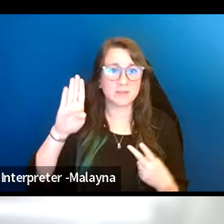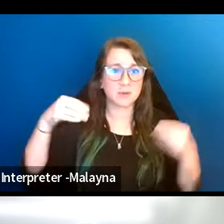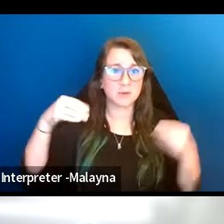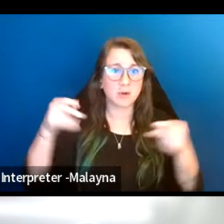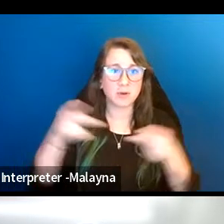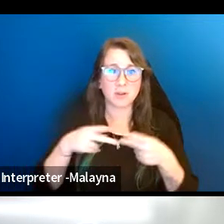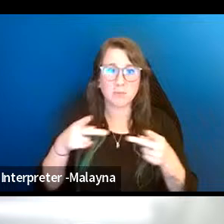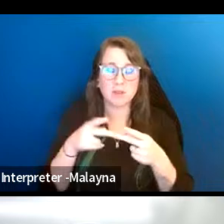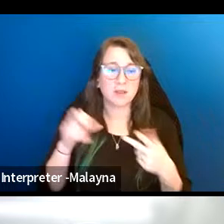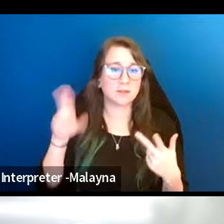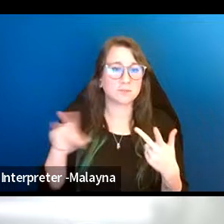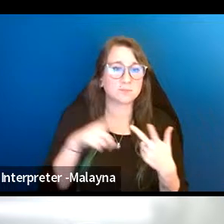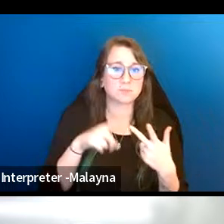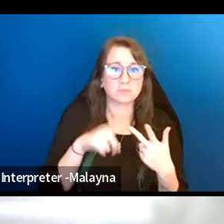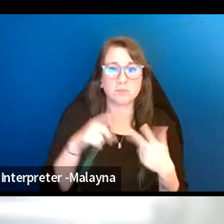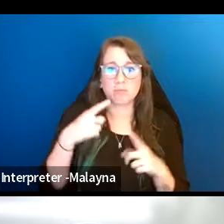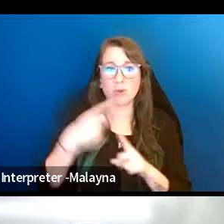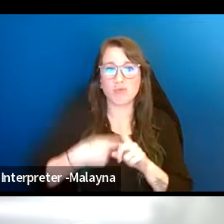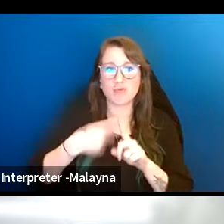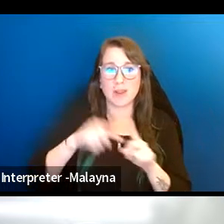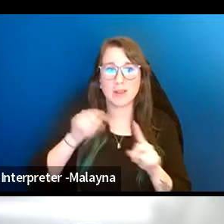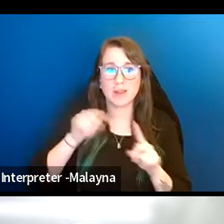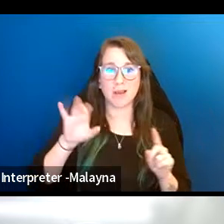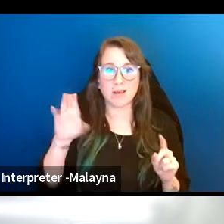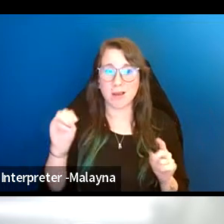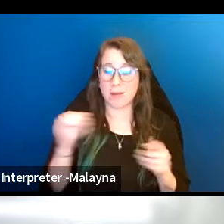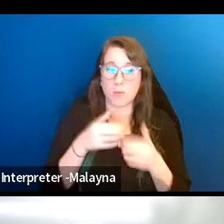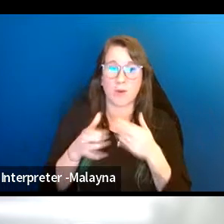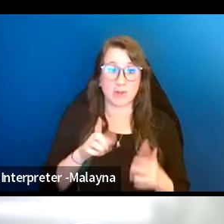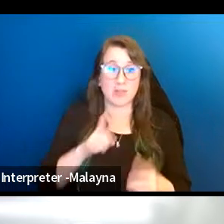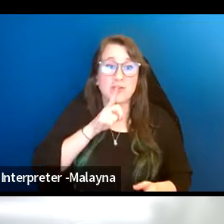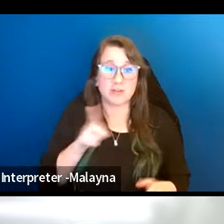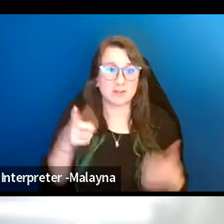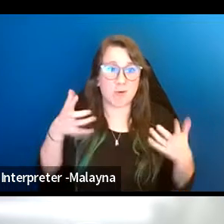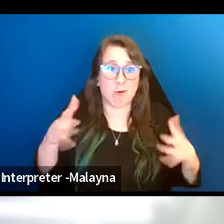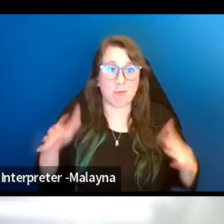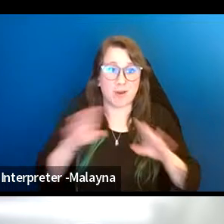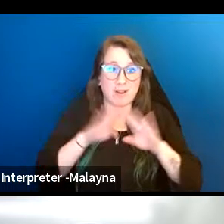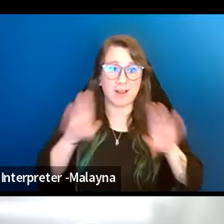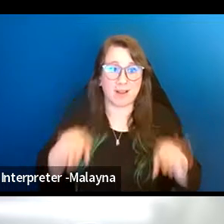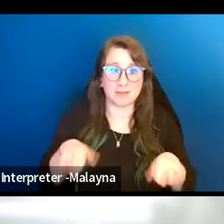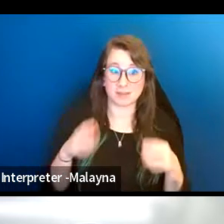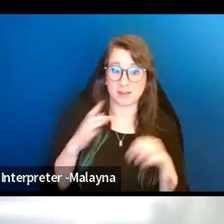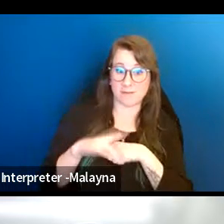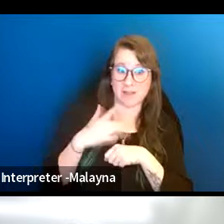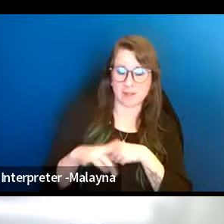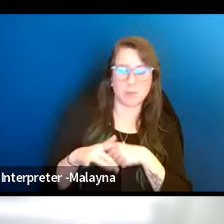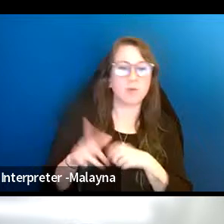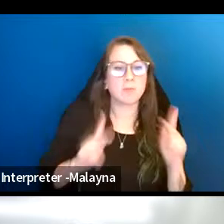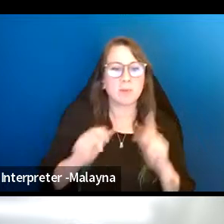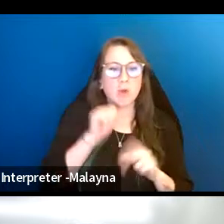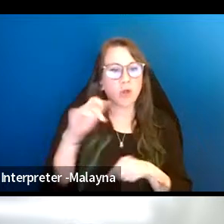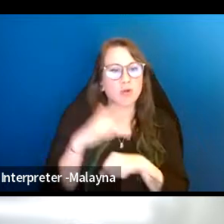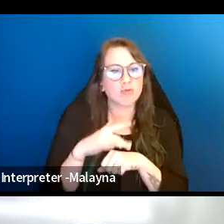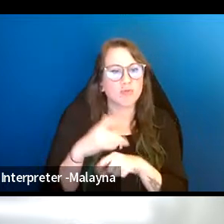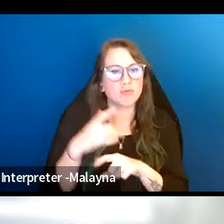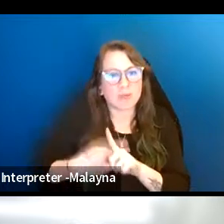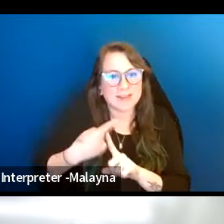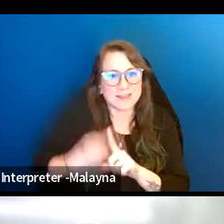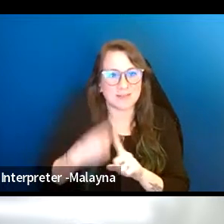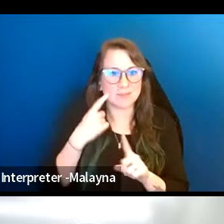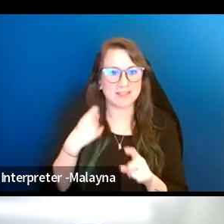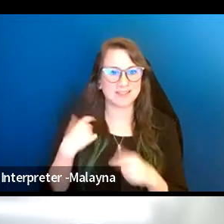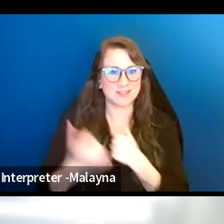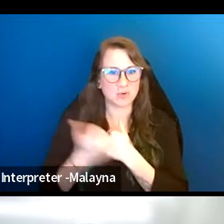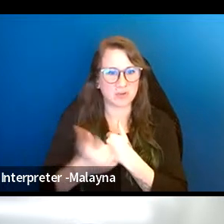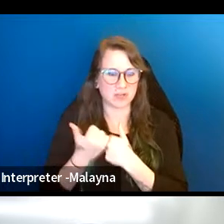Marketplace, whether you look at rent.com, there is housing available there, but people aren't renting there because it's so dangerous. So knowing